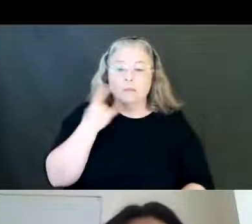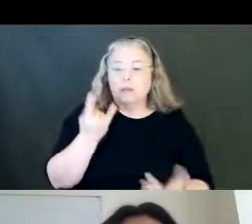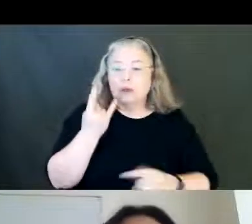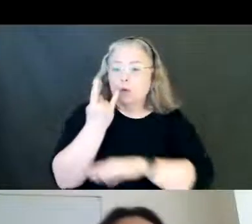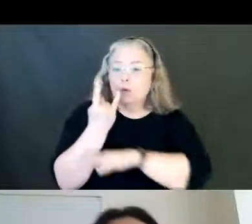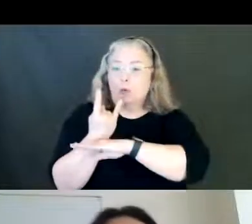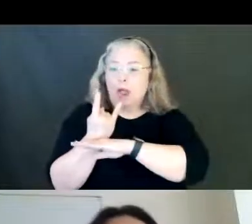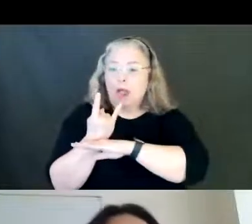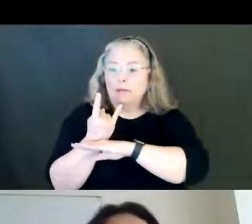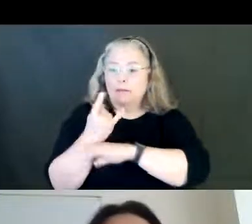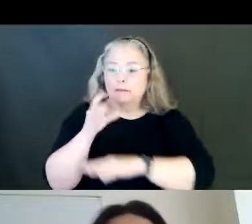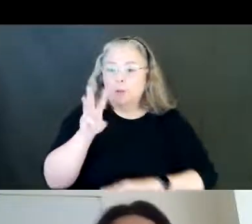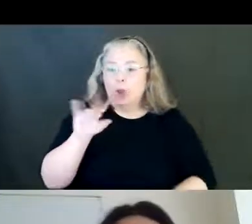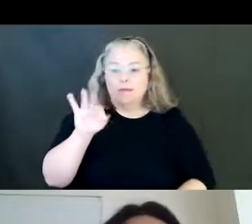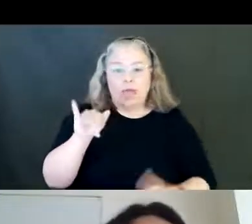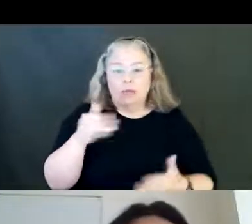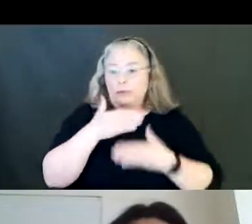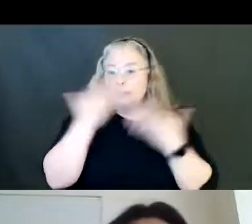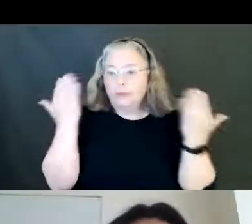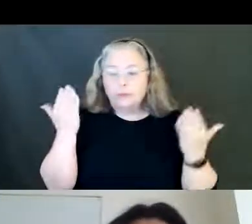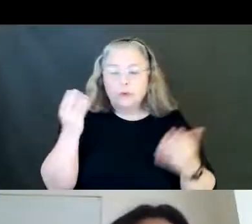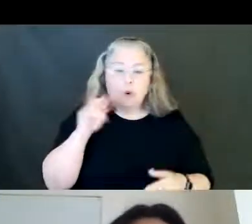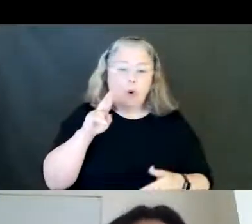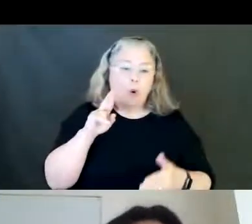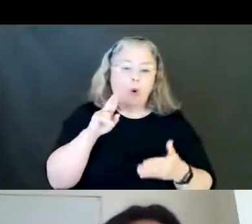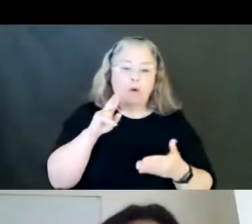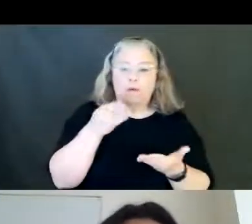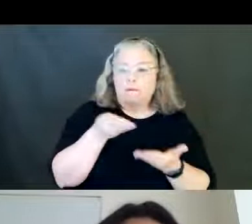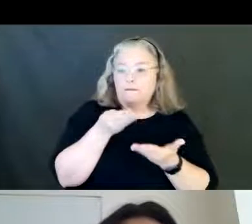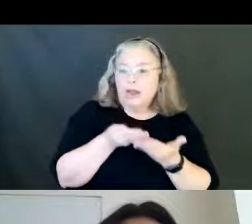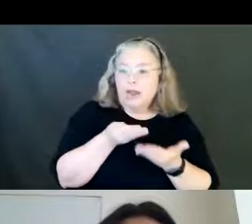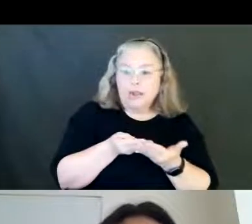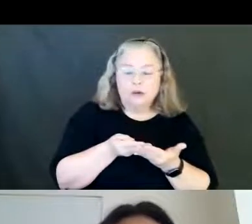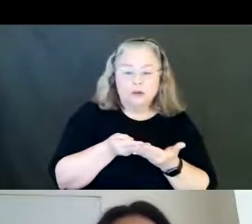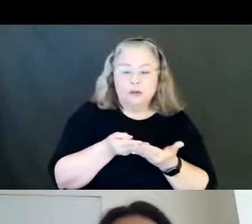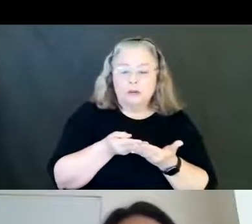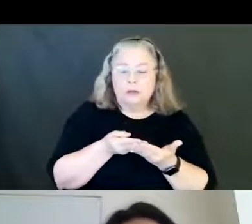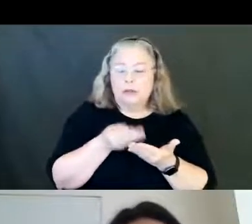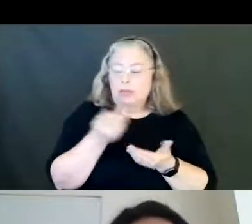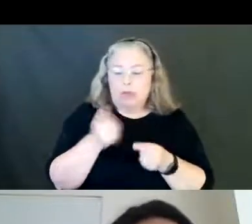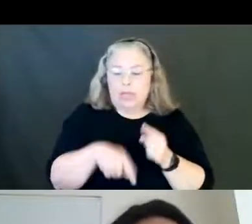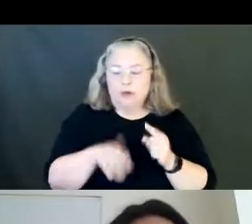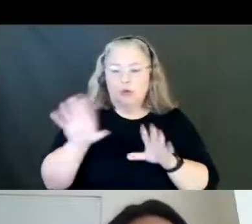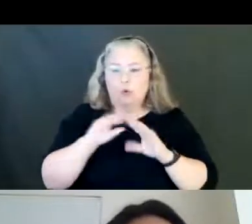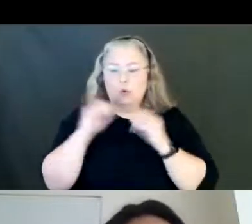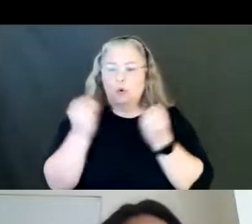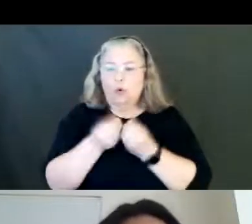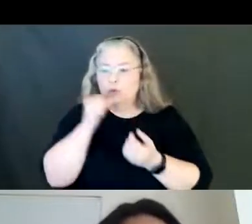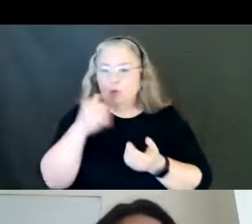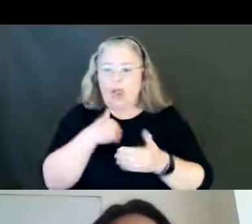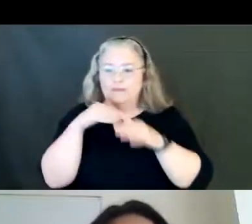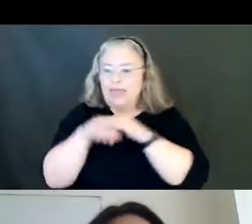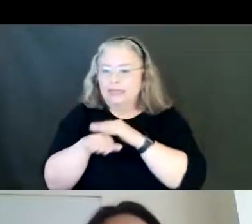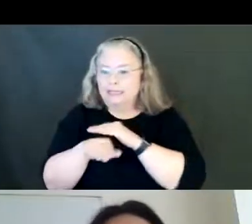access, if it's financial things that you can't, or your organization doesn't have access to